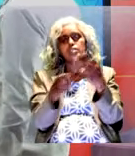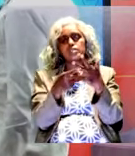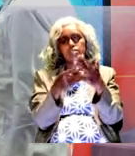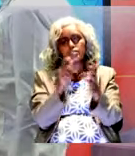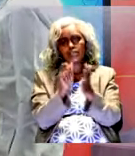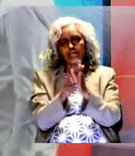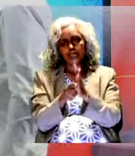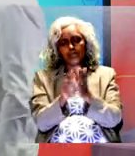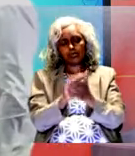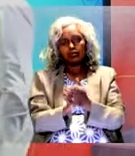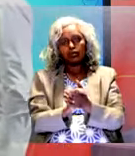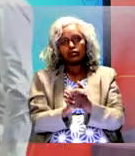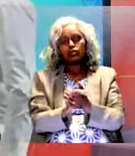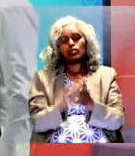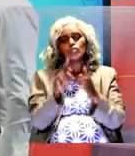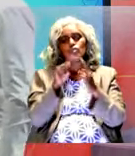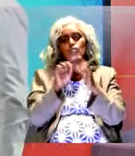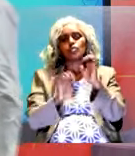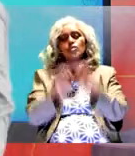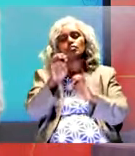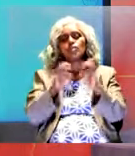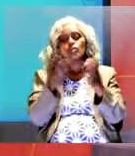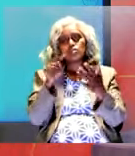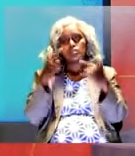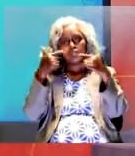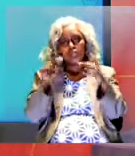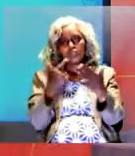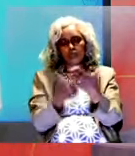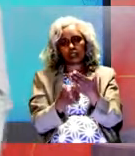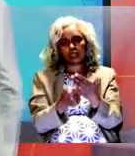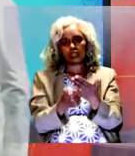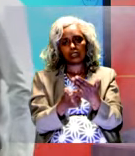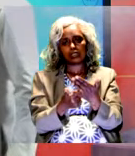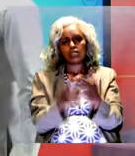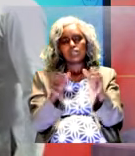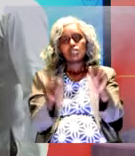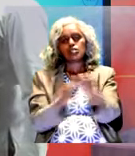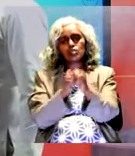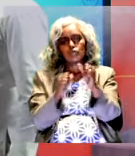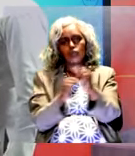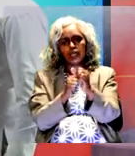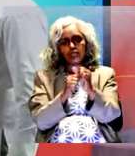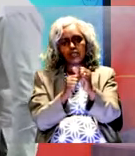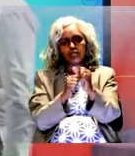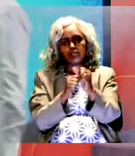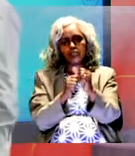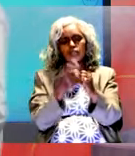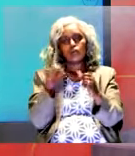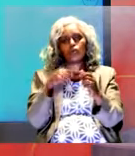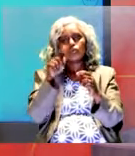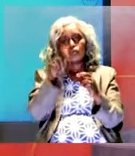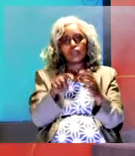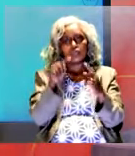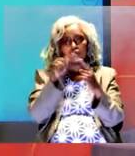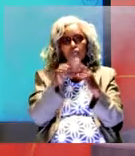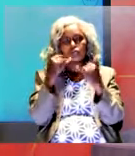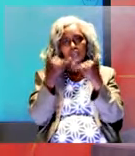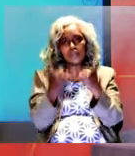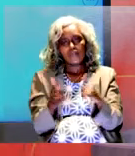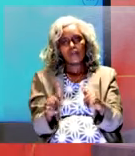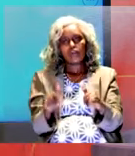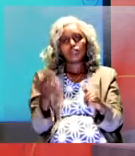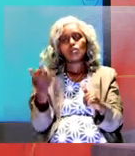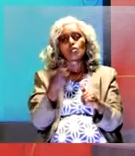third example. To evaluate the limit of this sequence, we need to